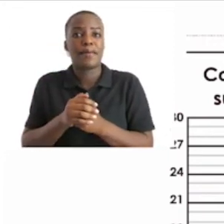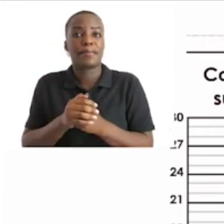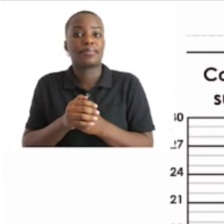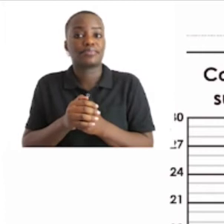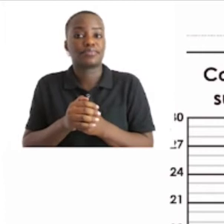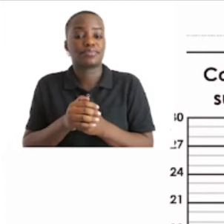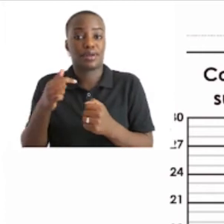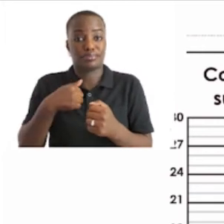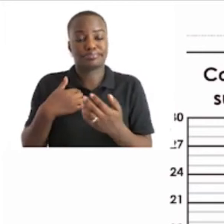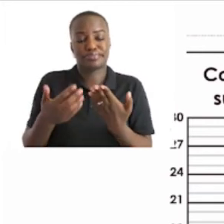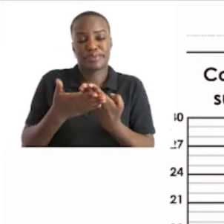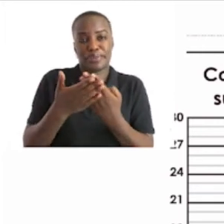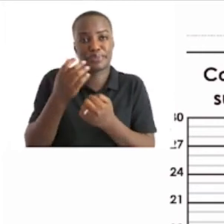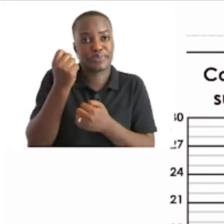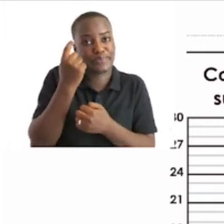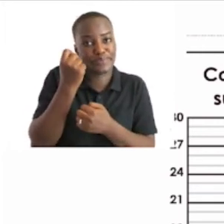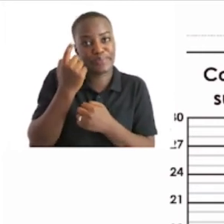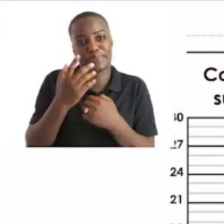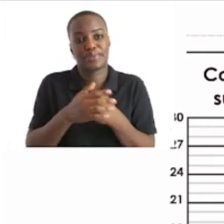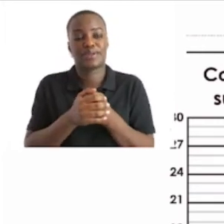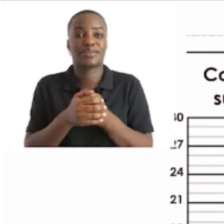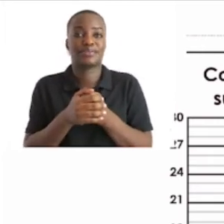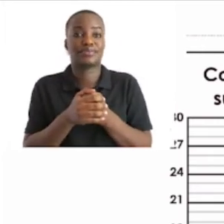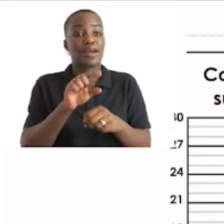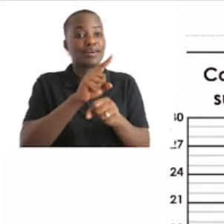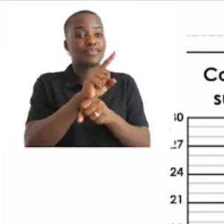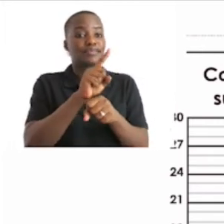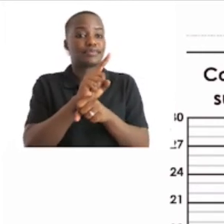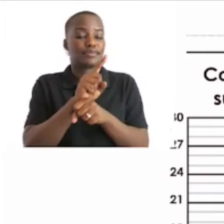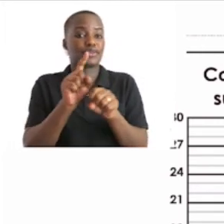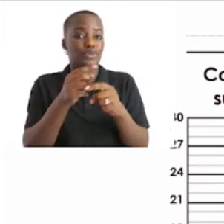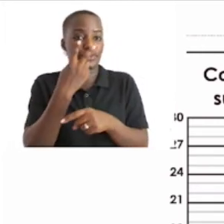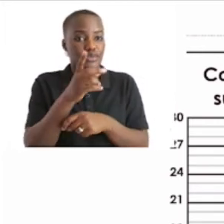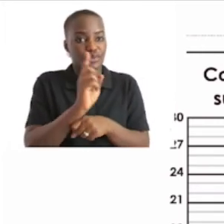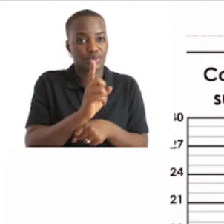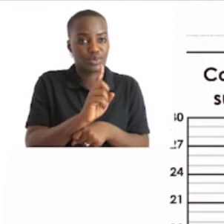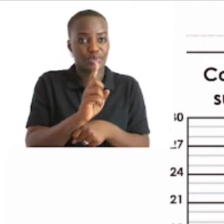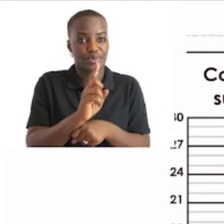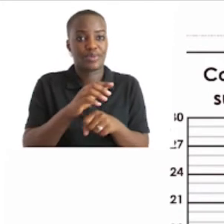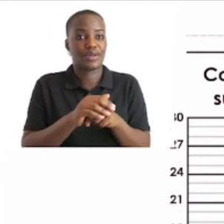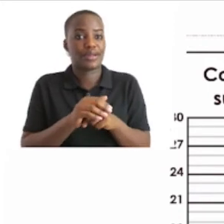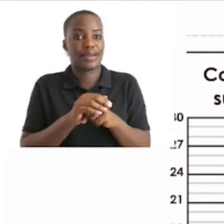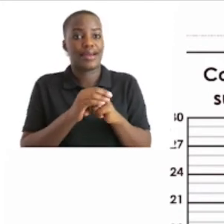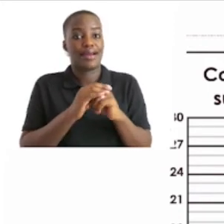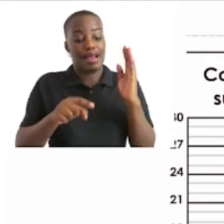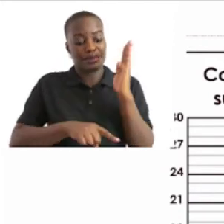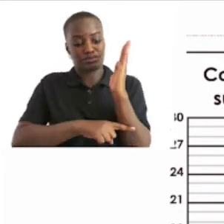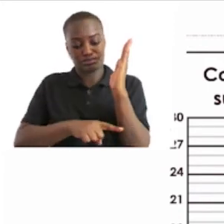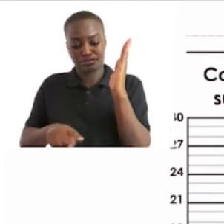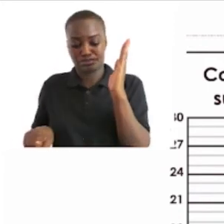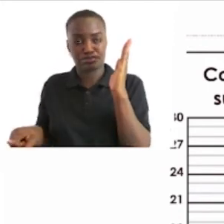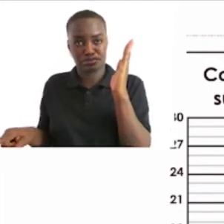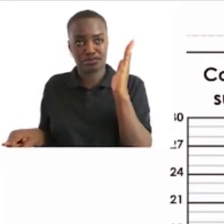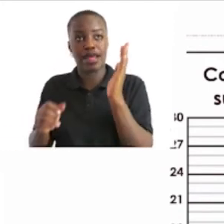I'm here. I'm here to help you understand. The first thing that we can see is that at the bottom, we